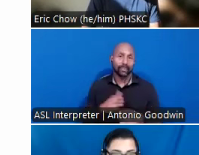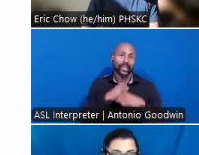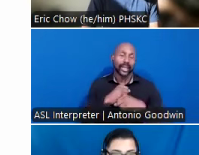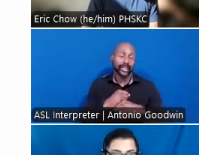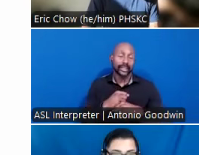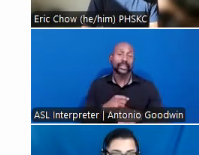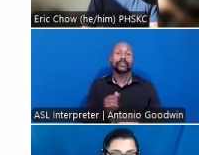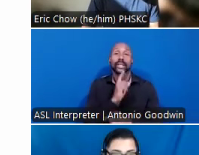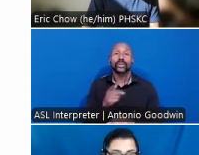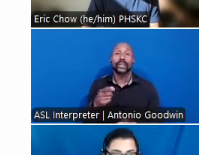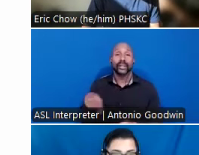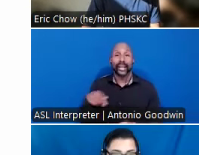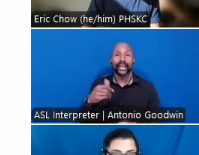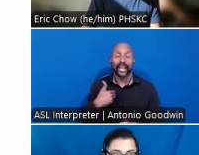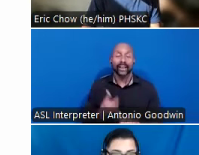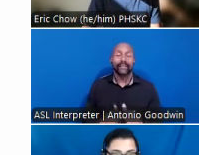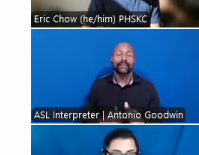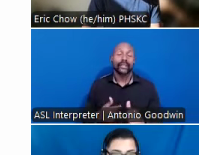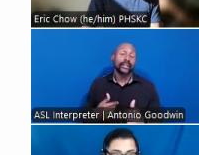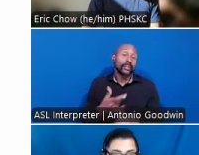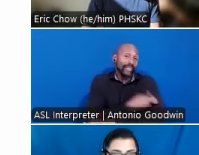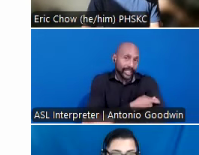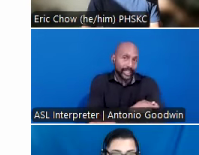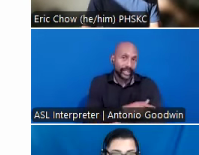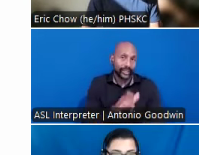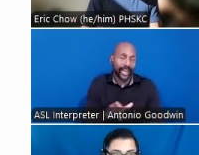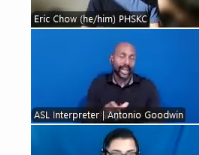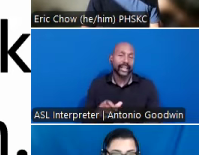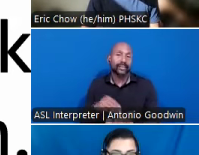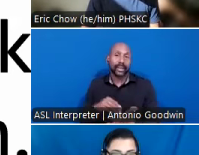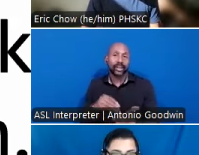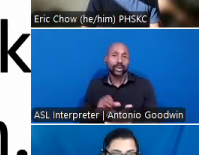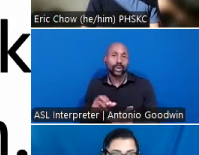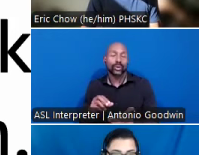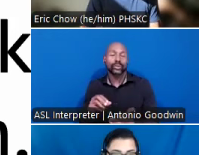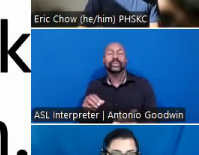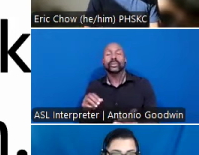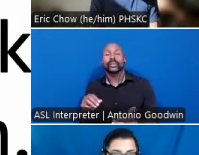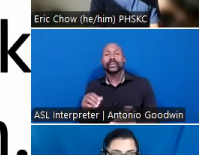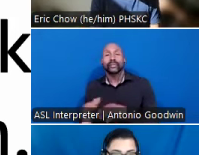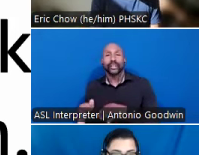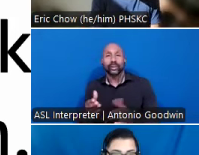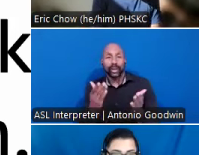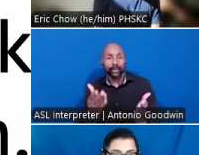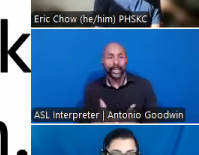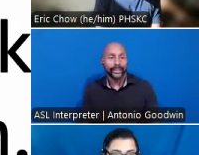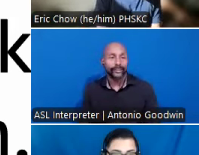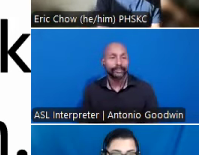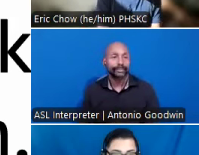up to date with the recommended vaccines. Now, what has made headlines recently? Well, on August